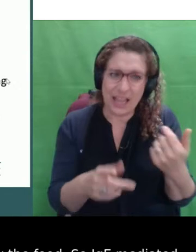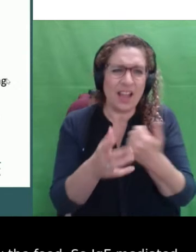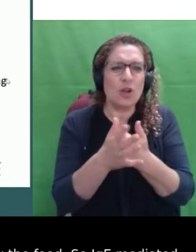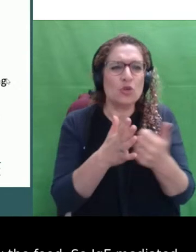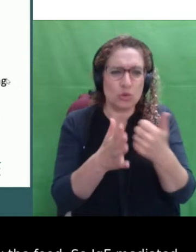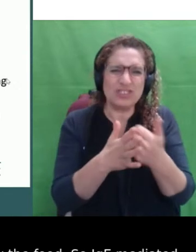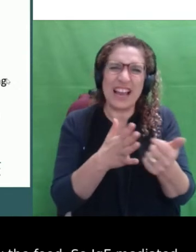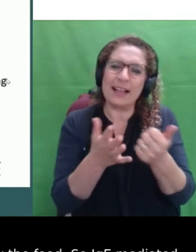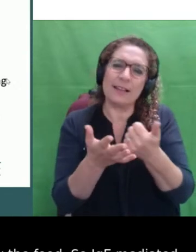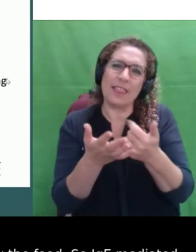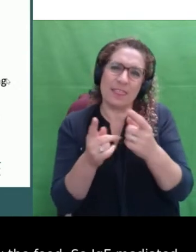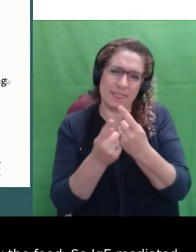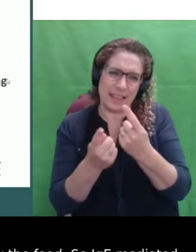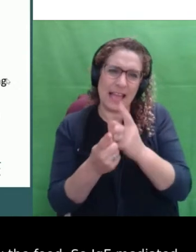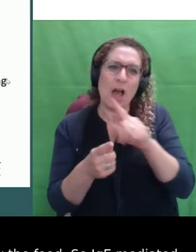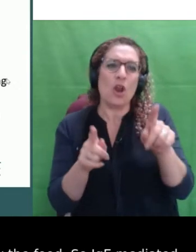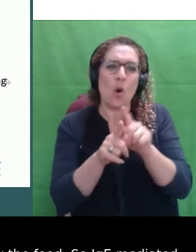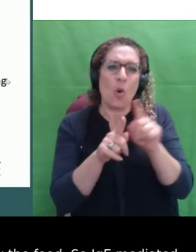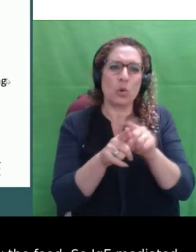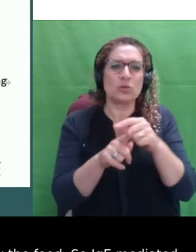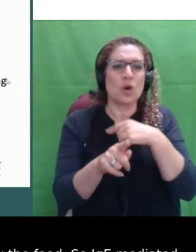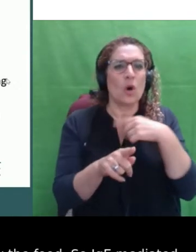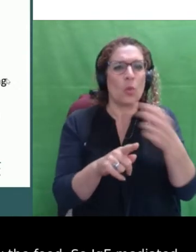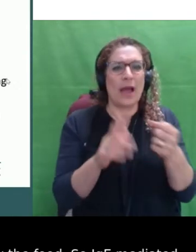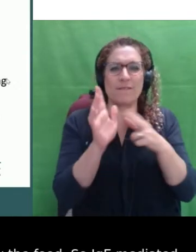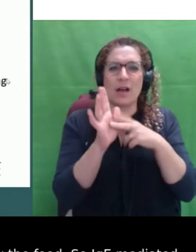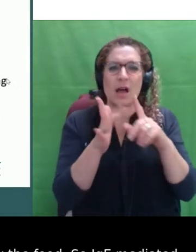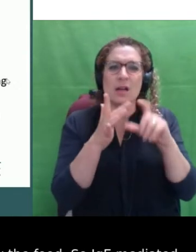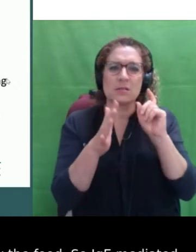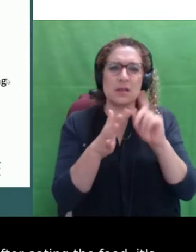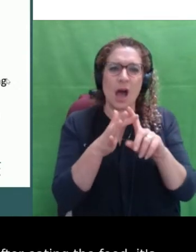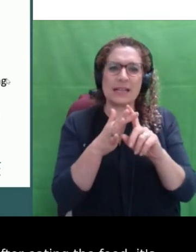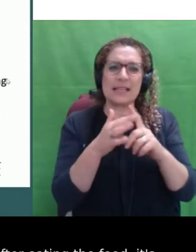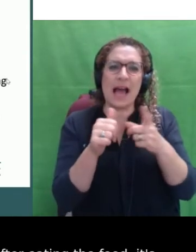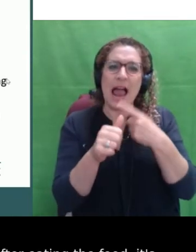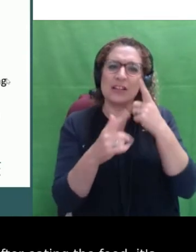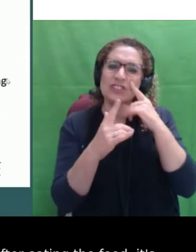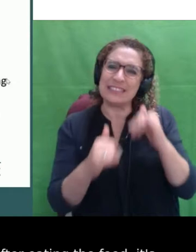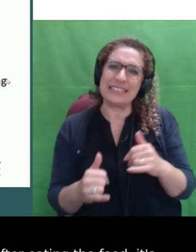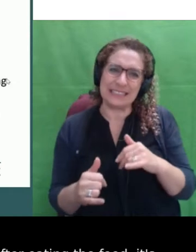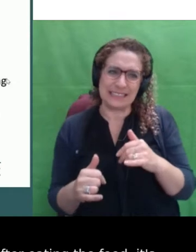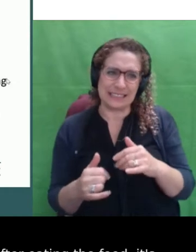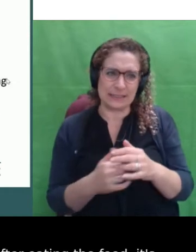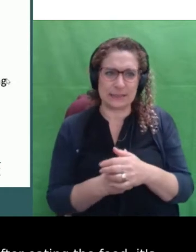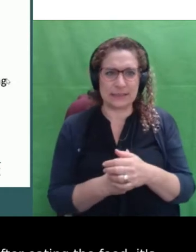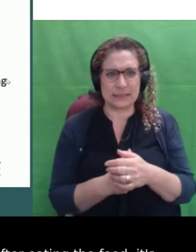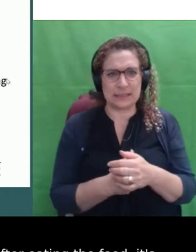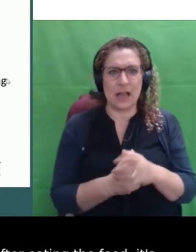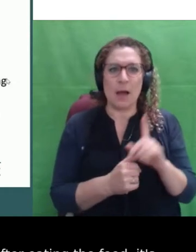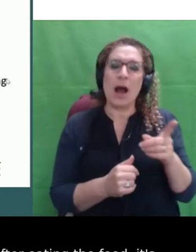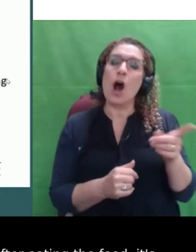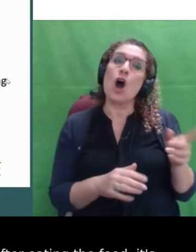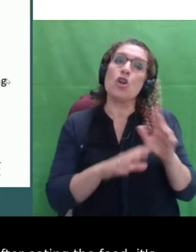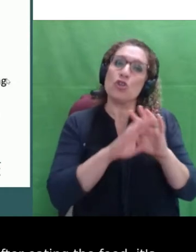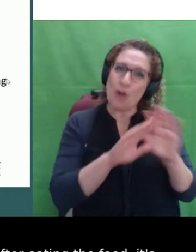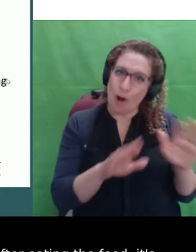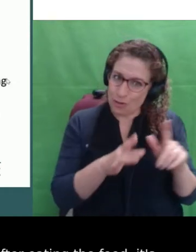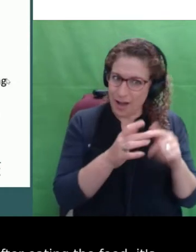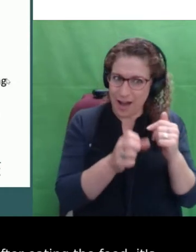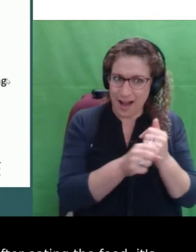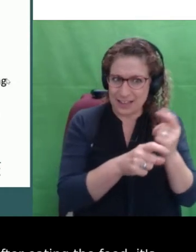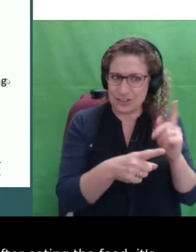have the knife allergy testing which we can do to confirm what we're suspicious of non-ideal mediated allergy be aware of those